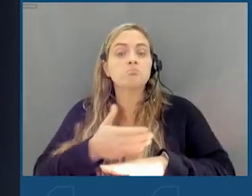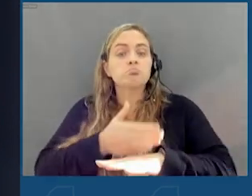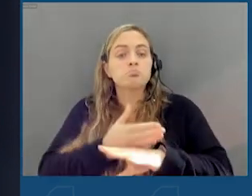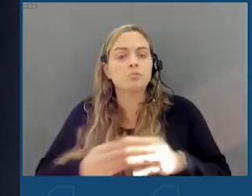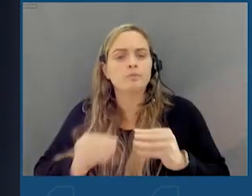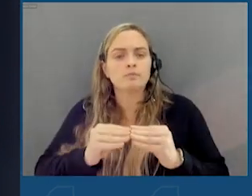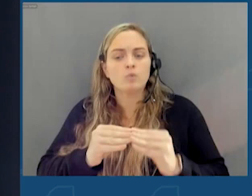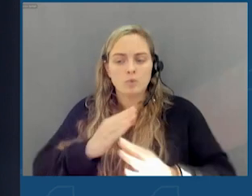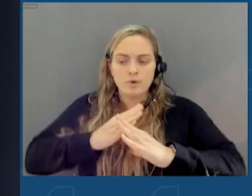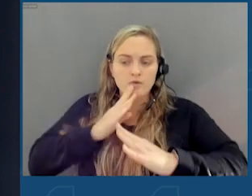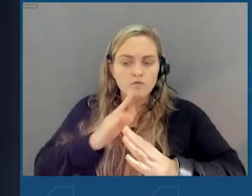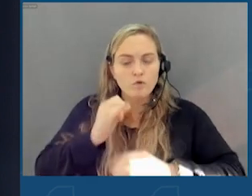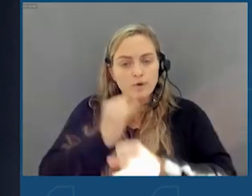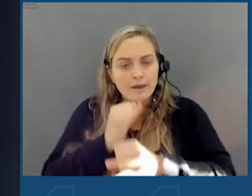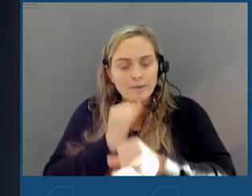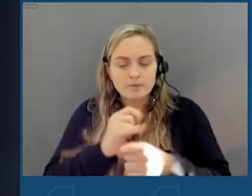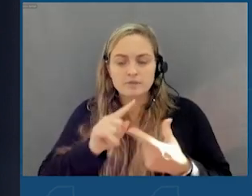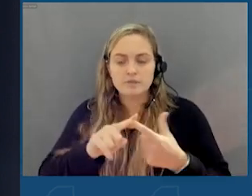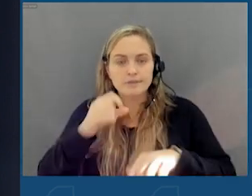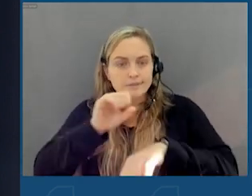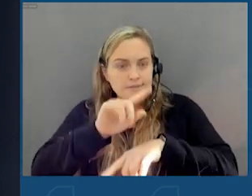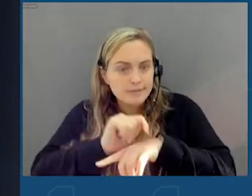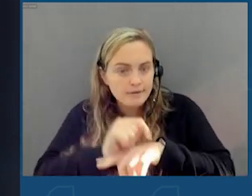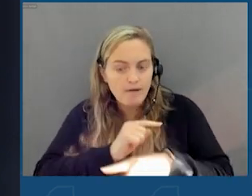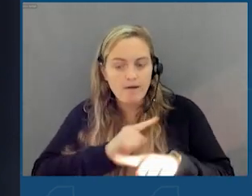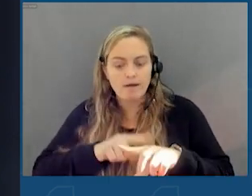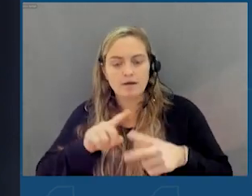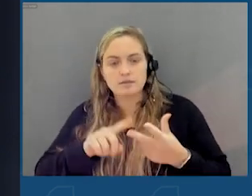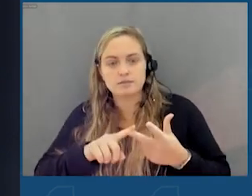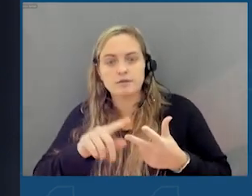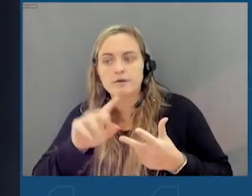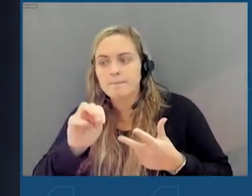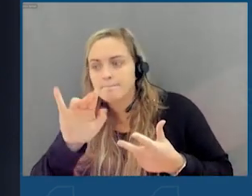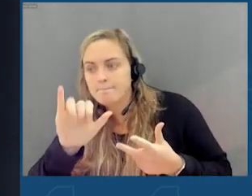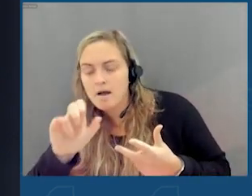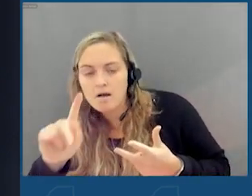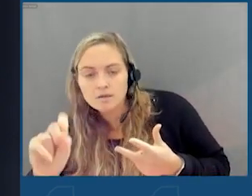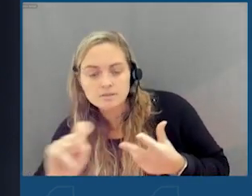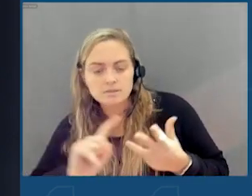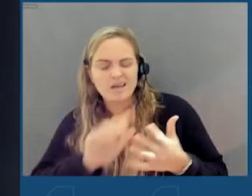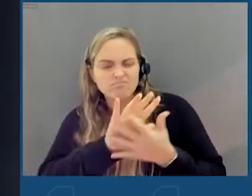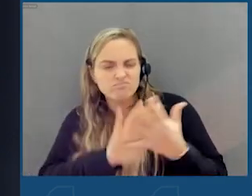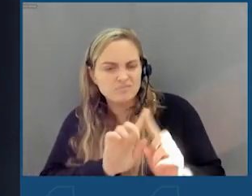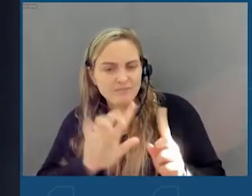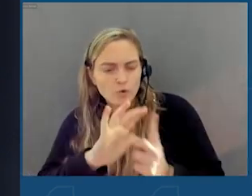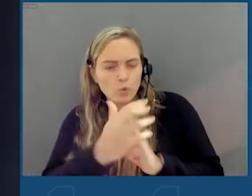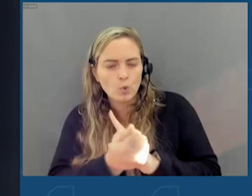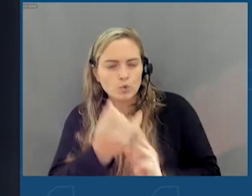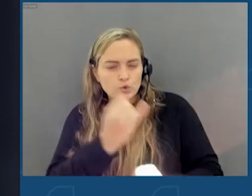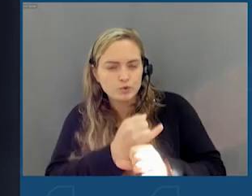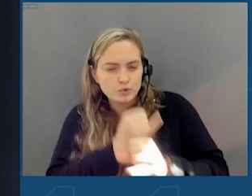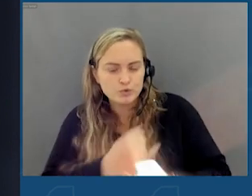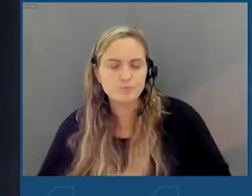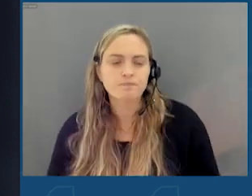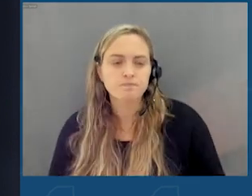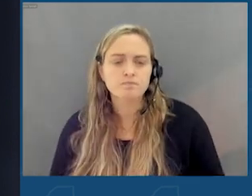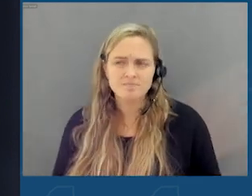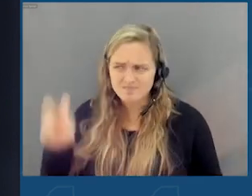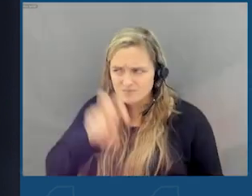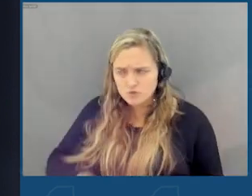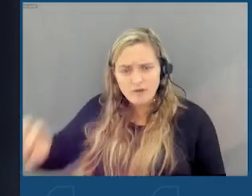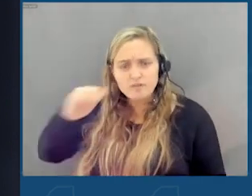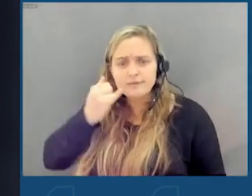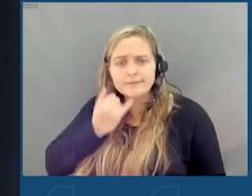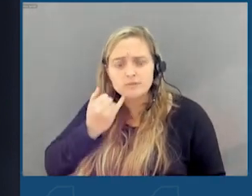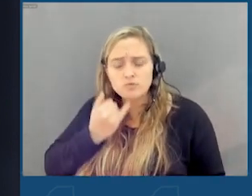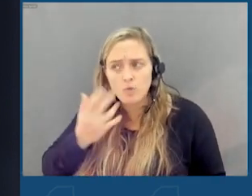for campuses, synagogues, mosques, and cultural institutions. I traveled to Israel so I could